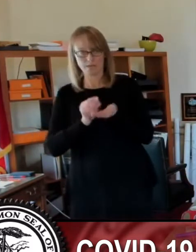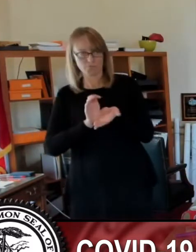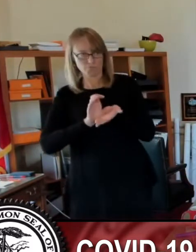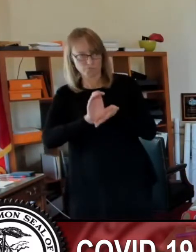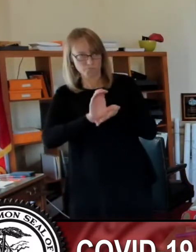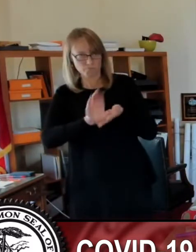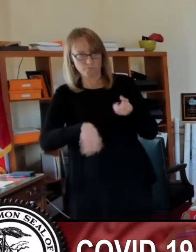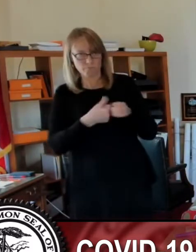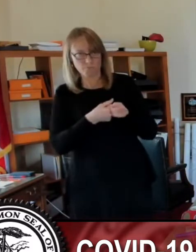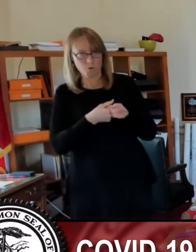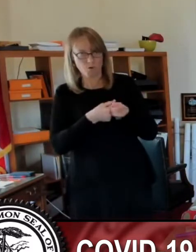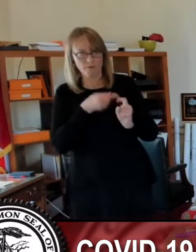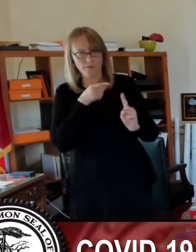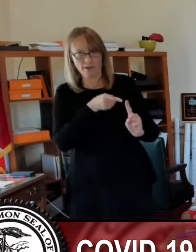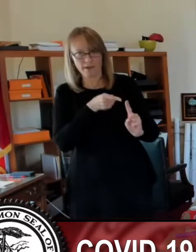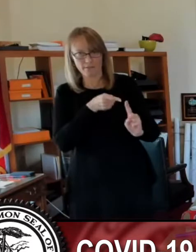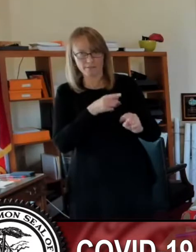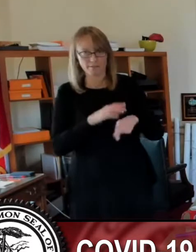additional